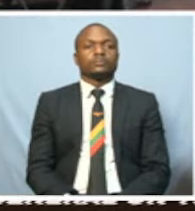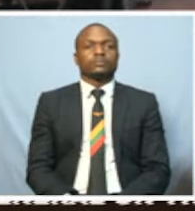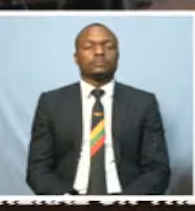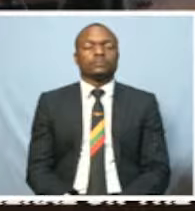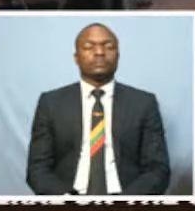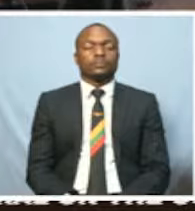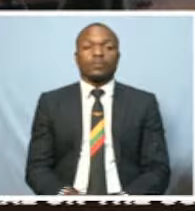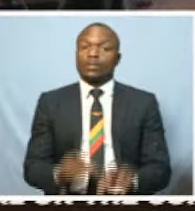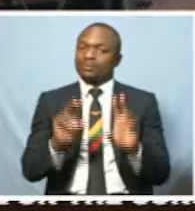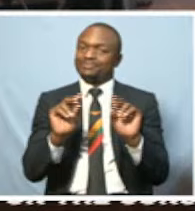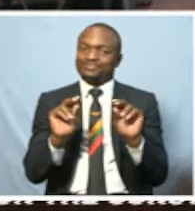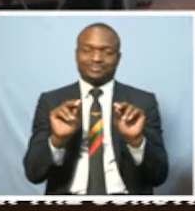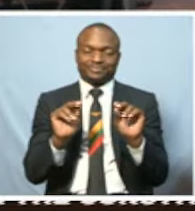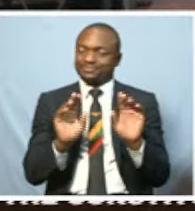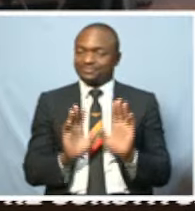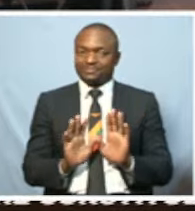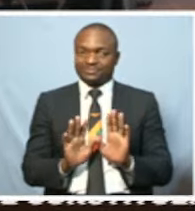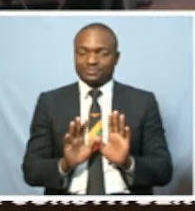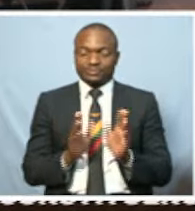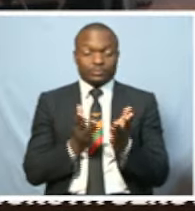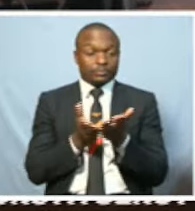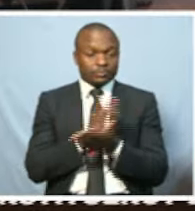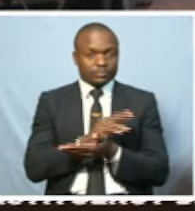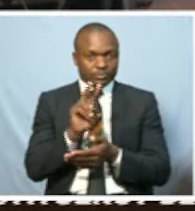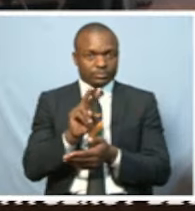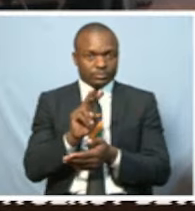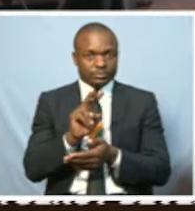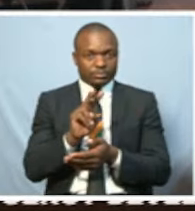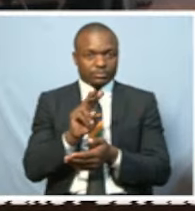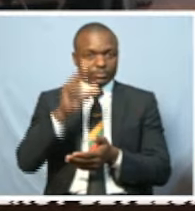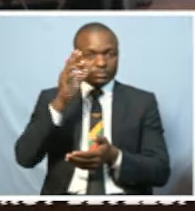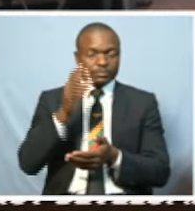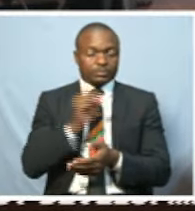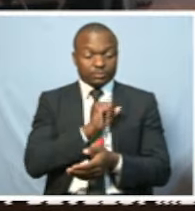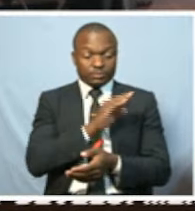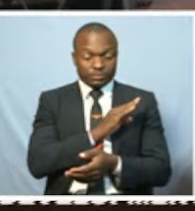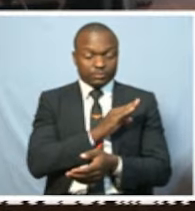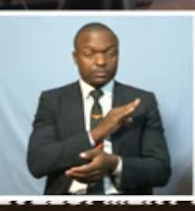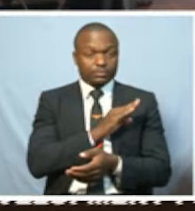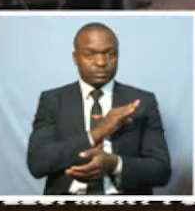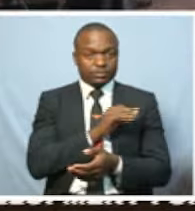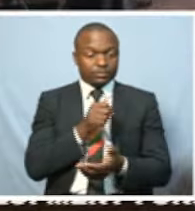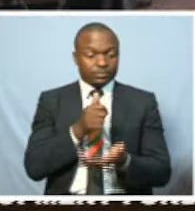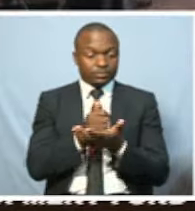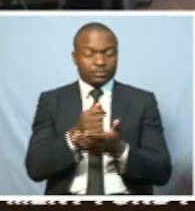I'm looking at another one. Page 2. Secretary, kindly help me. Page 2, the second page.